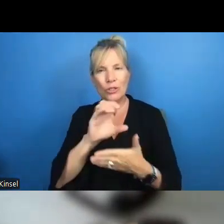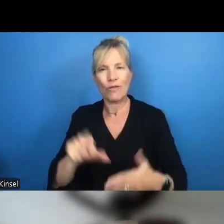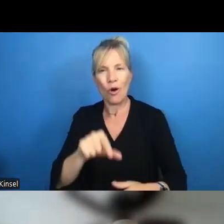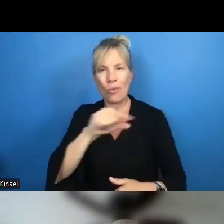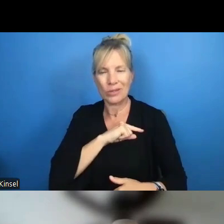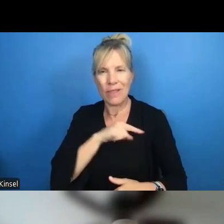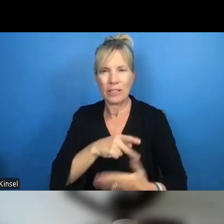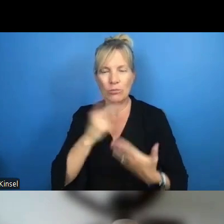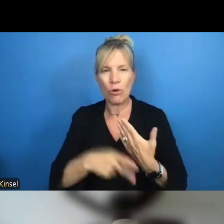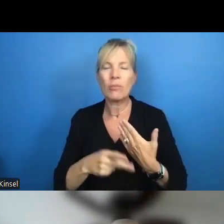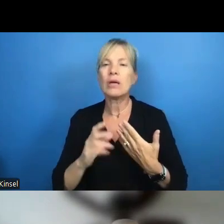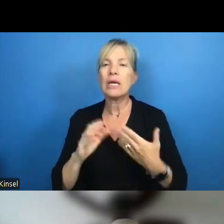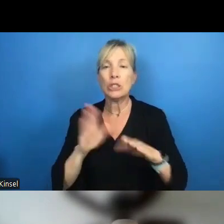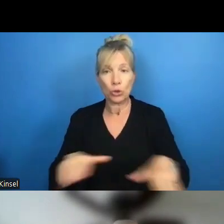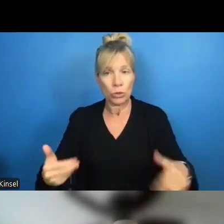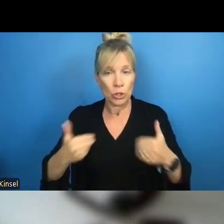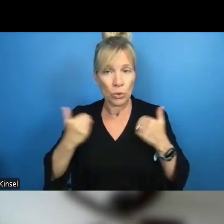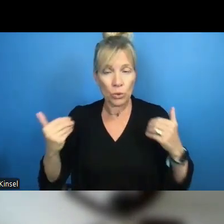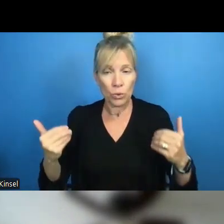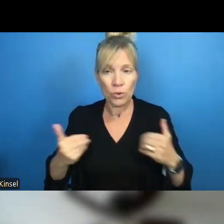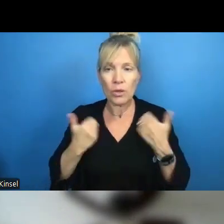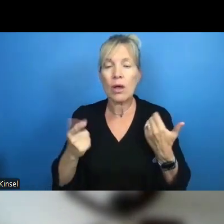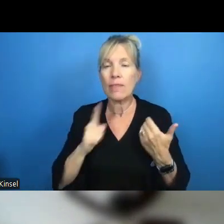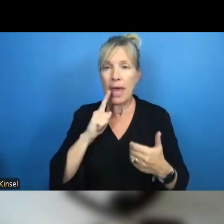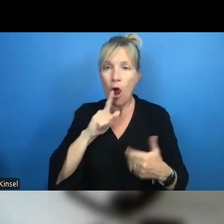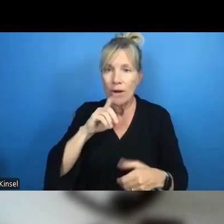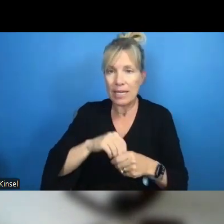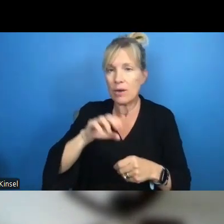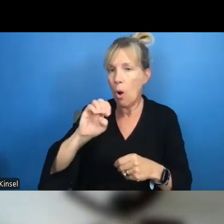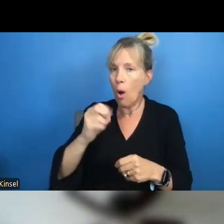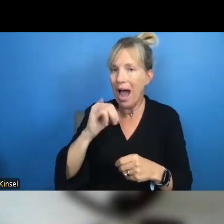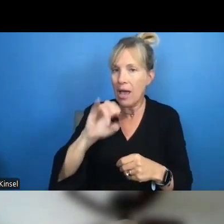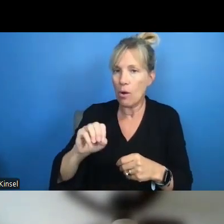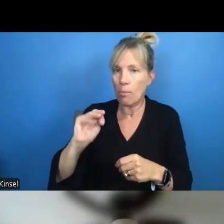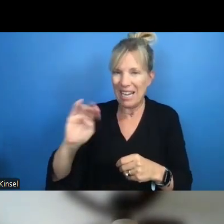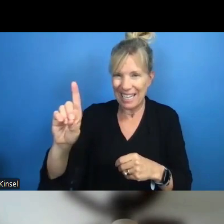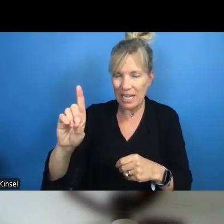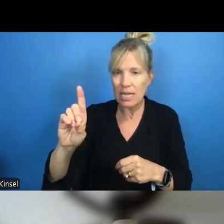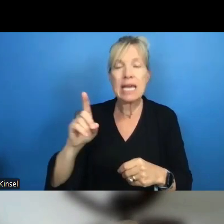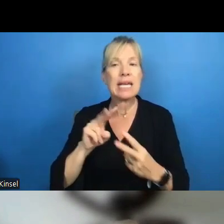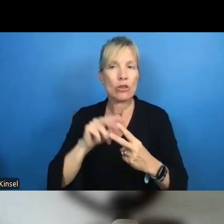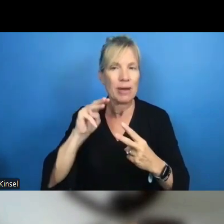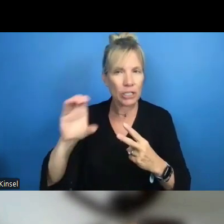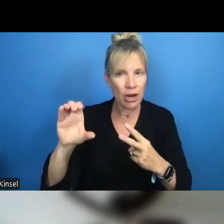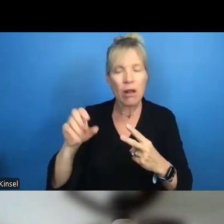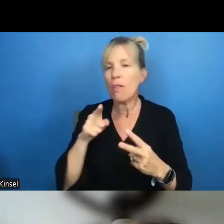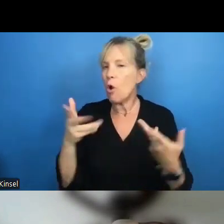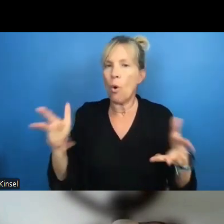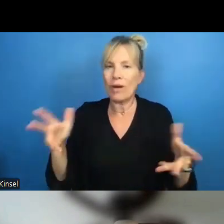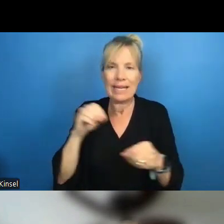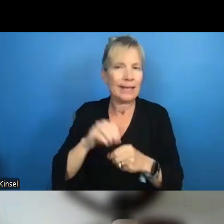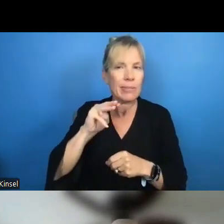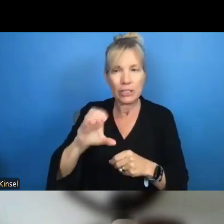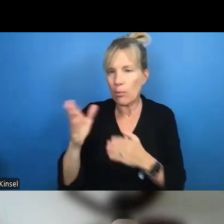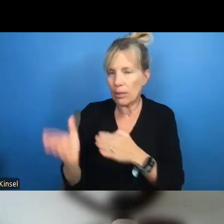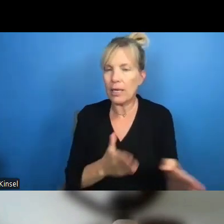Rise, it's children and youth who are in Ohio Medicaid. It's either managed care, so they either are already in a managed care